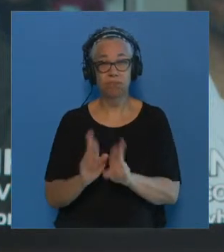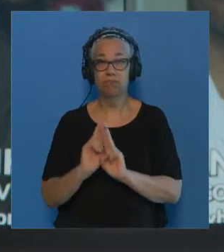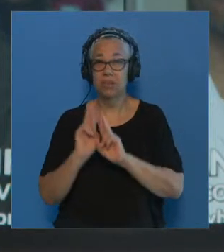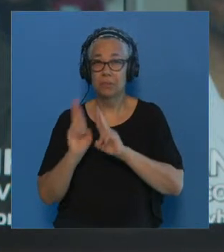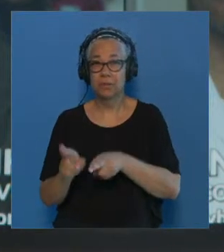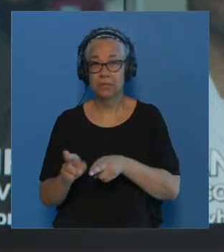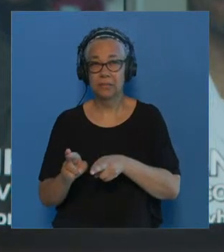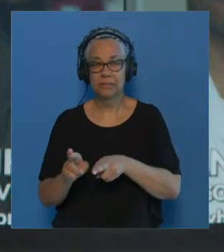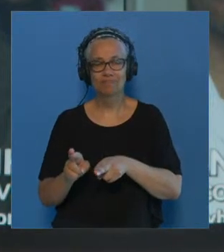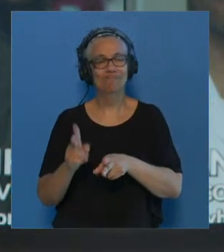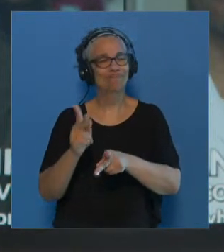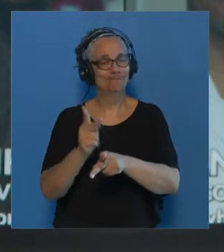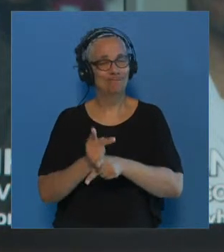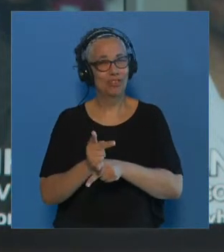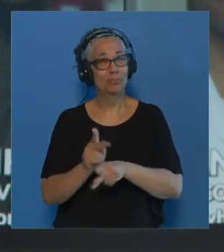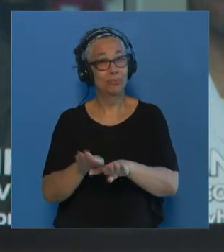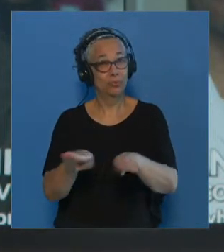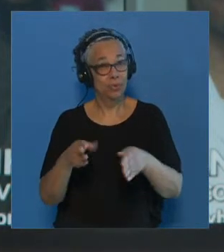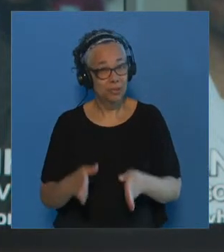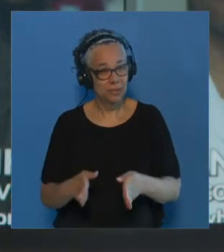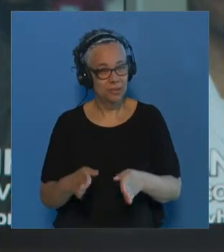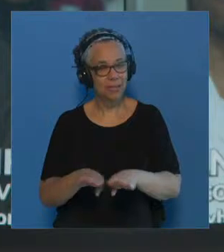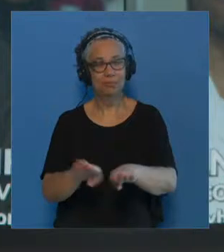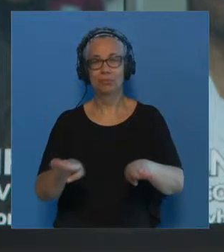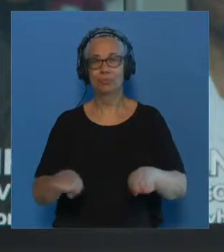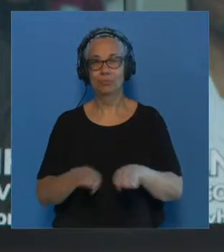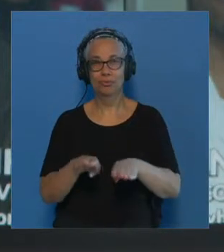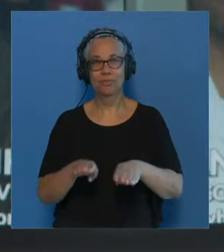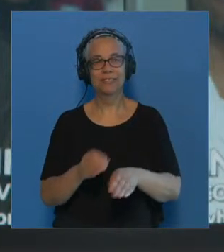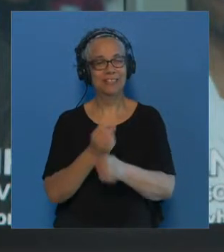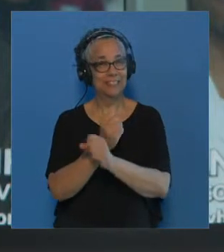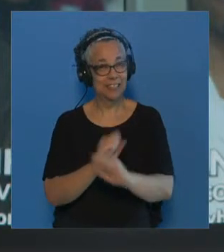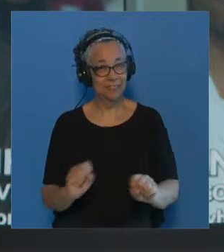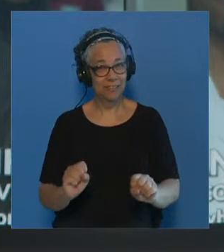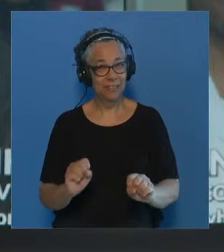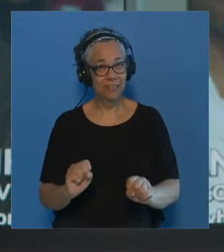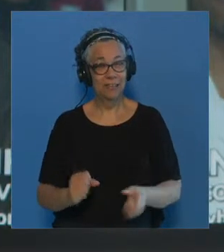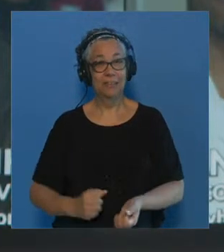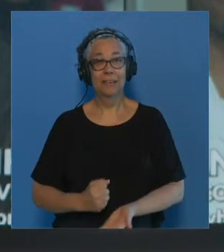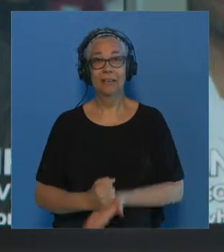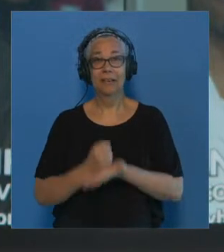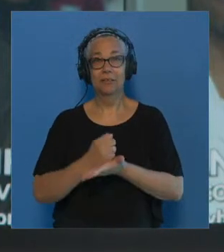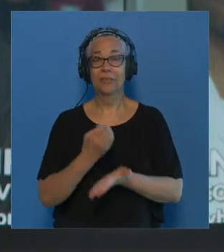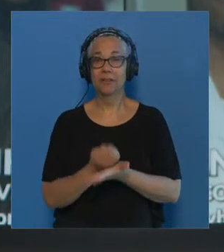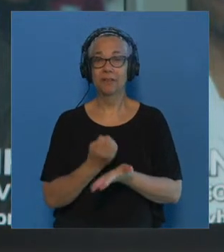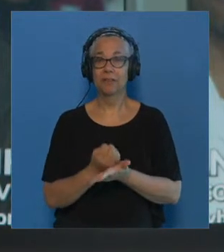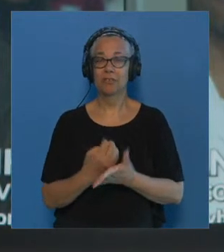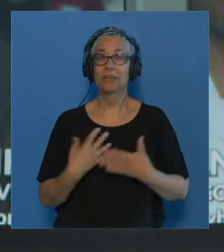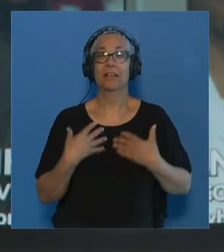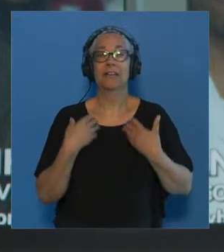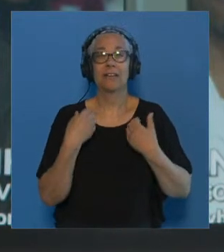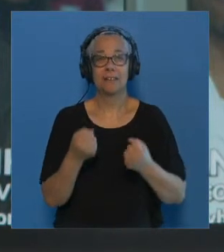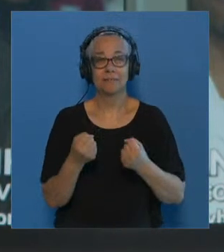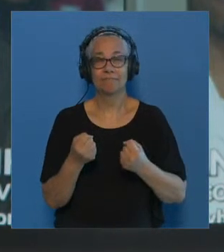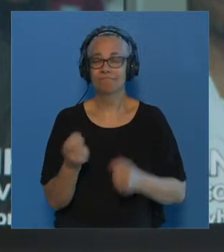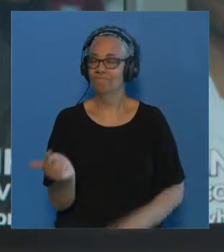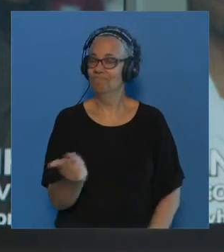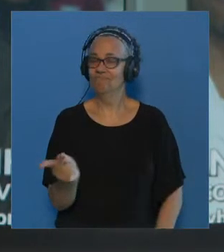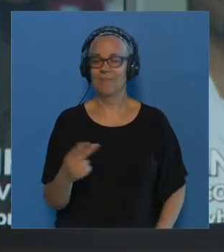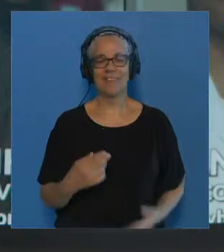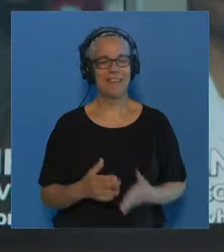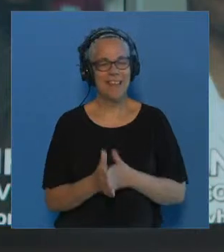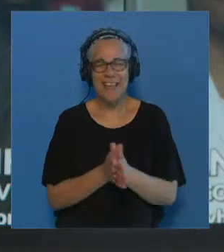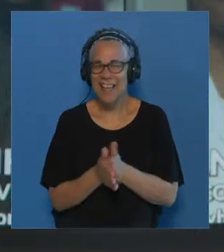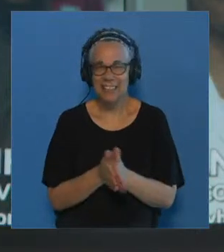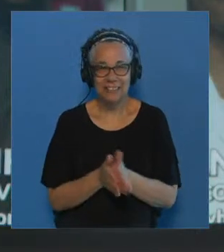Bermudians and Bermuda safe and to support our economic recovery. Their energy and zeal